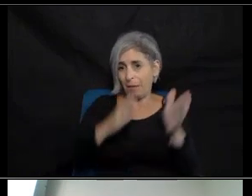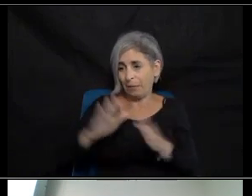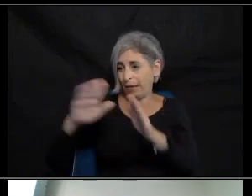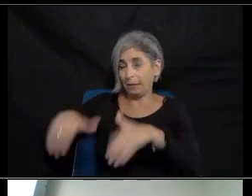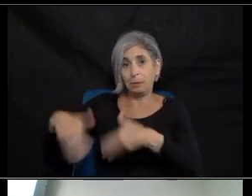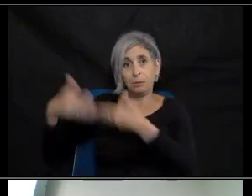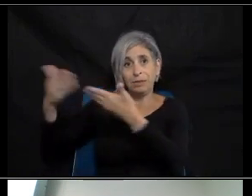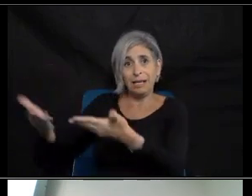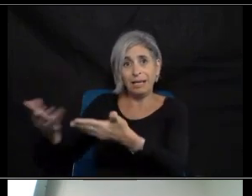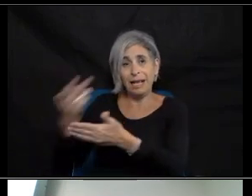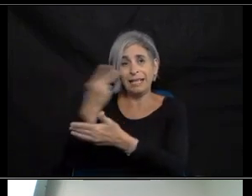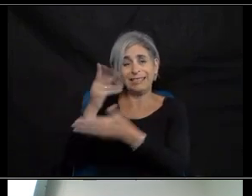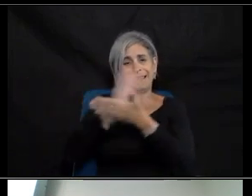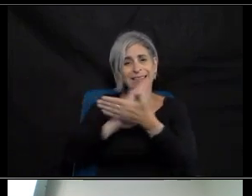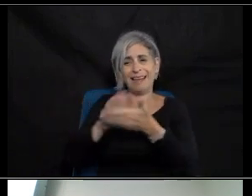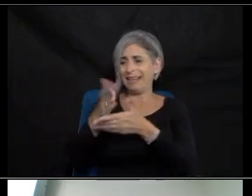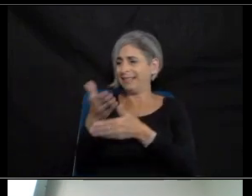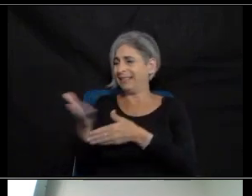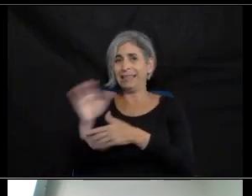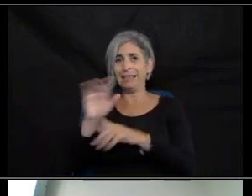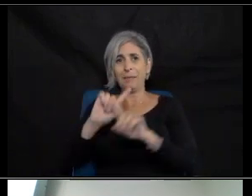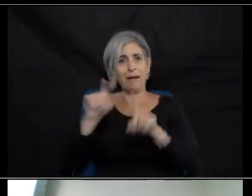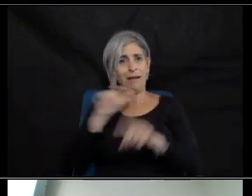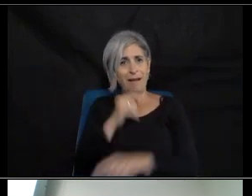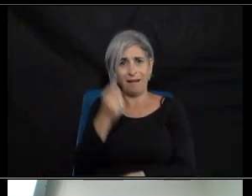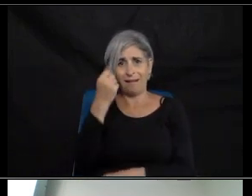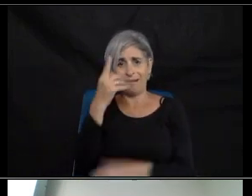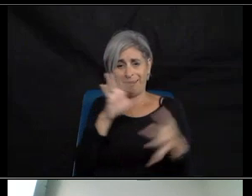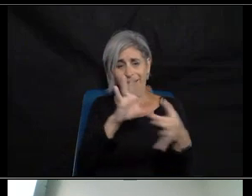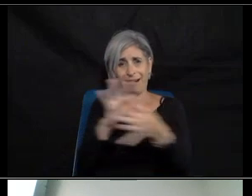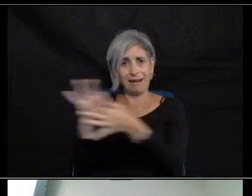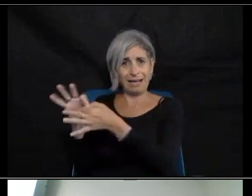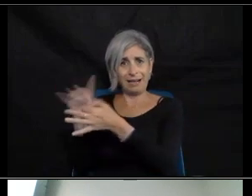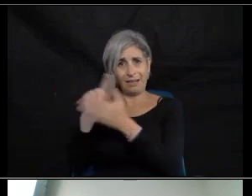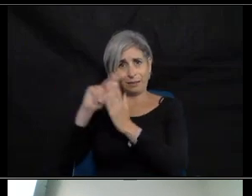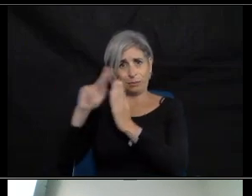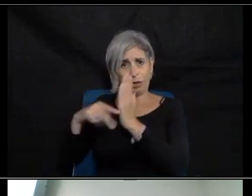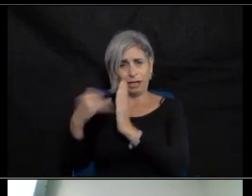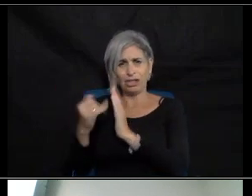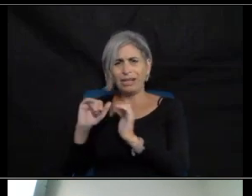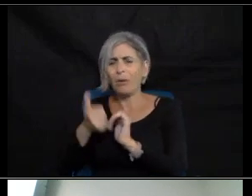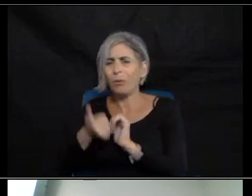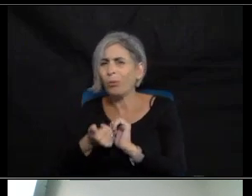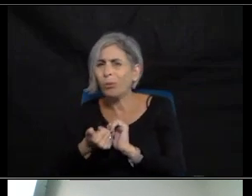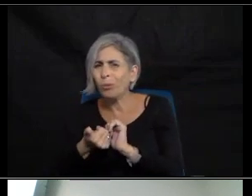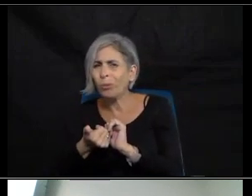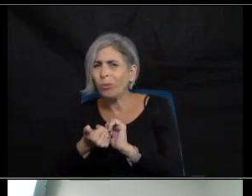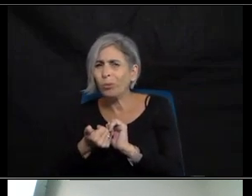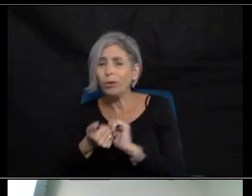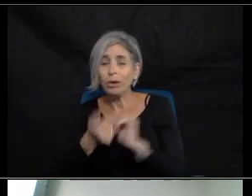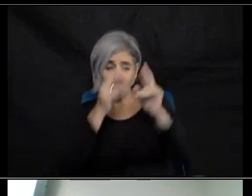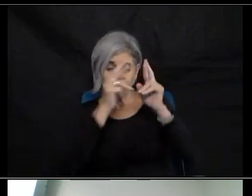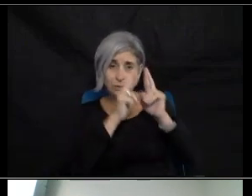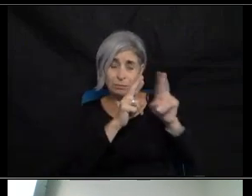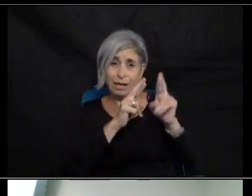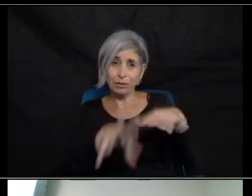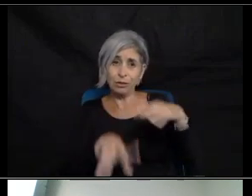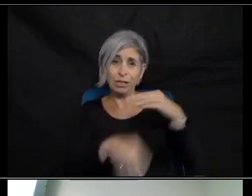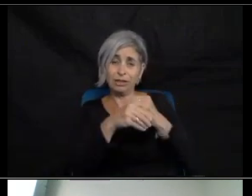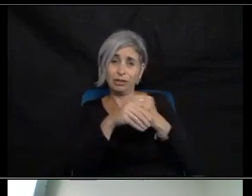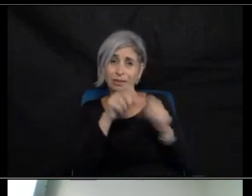and I see a lot of nice things, but I don't understand how they are connected to this project. So with respect to the request for